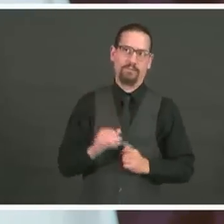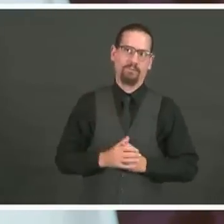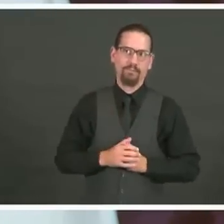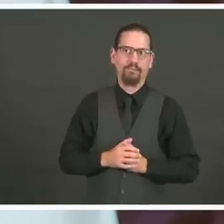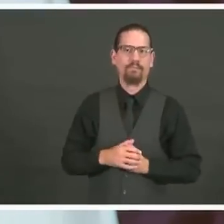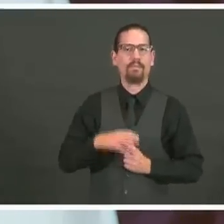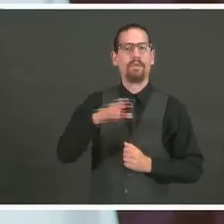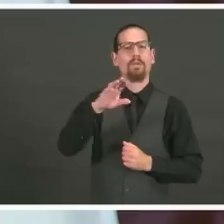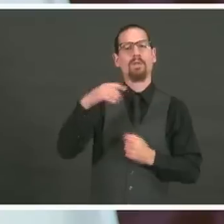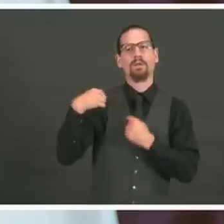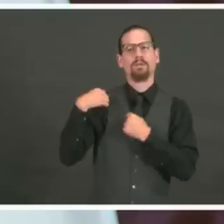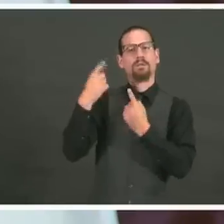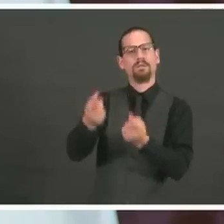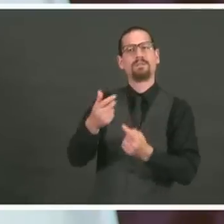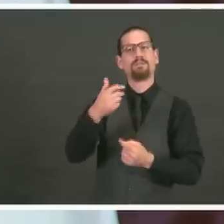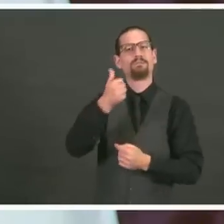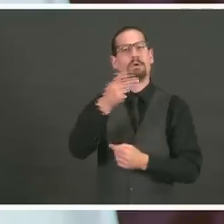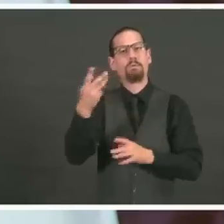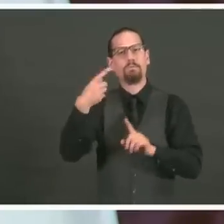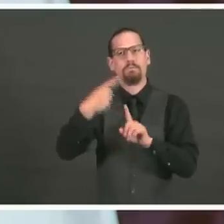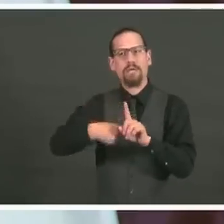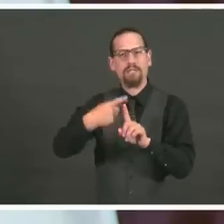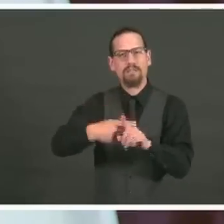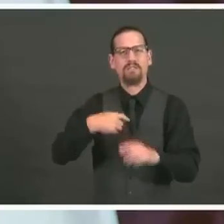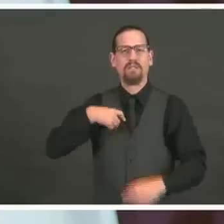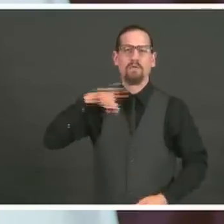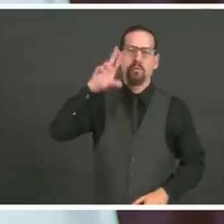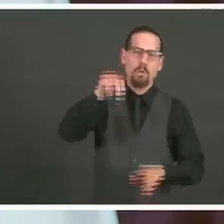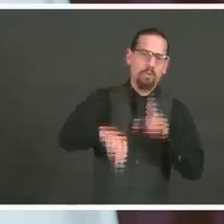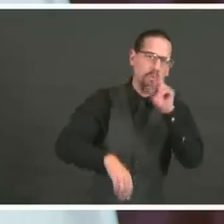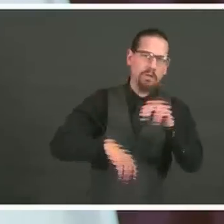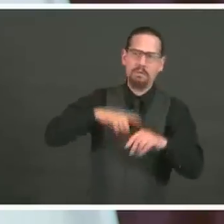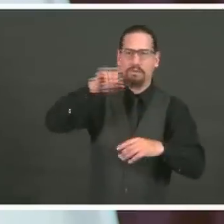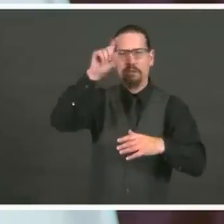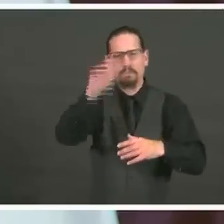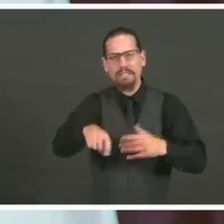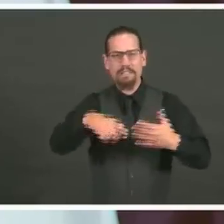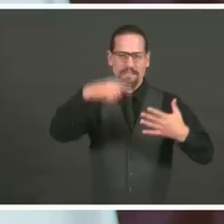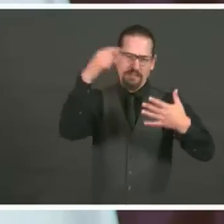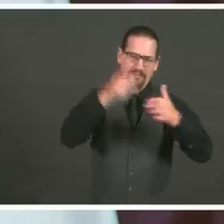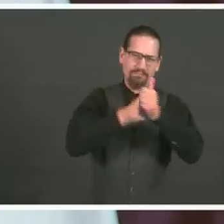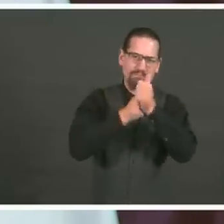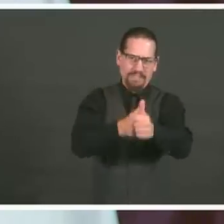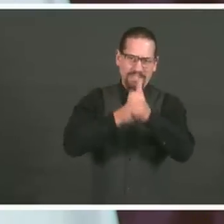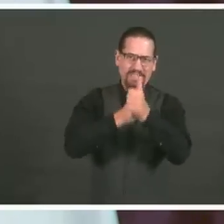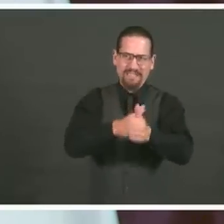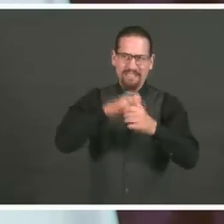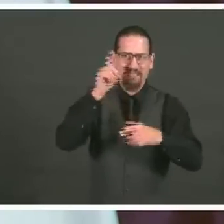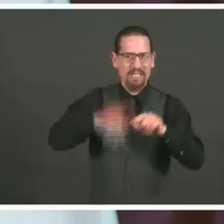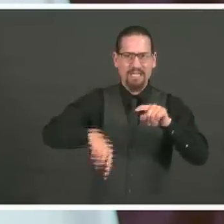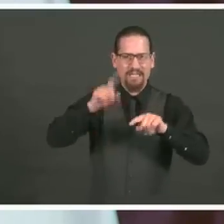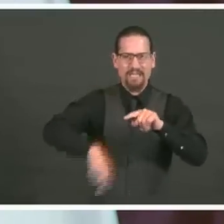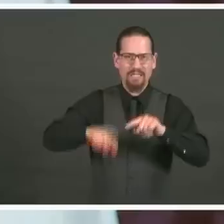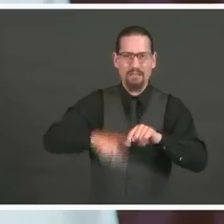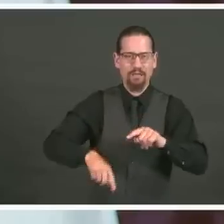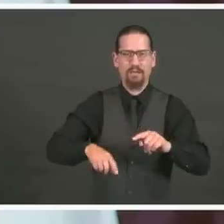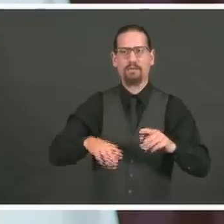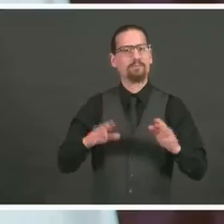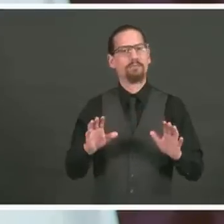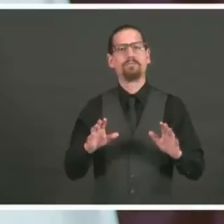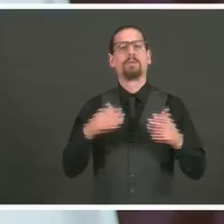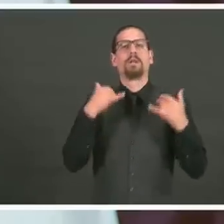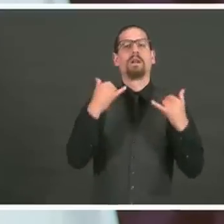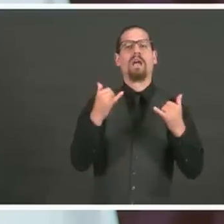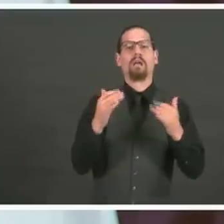want to tell you about something you can do and actually encourage you to do something. One thing we know we can do